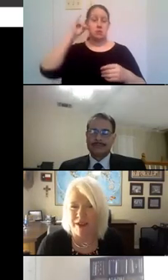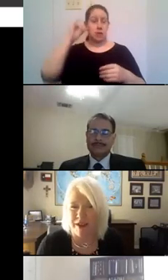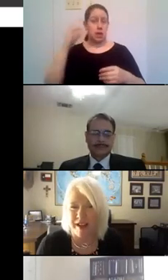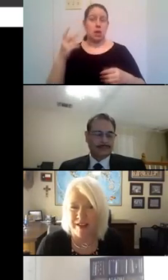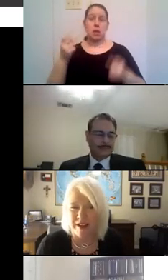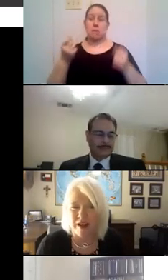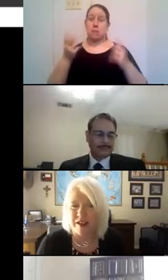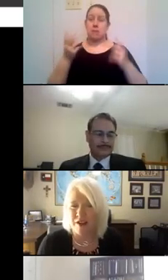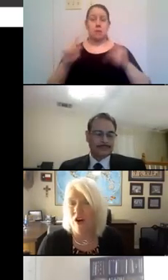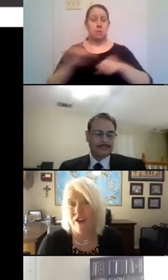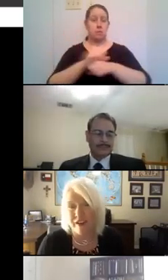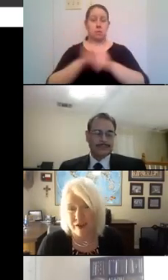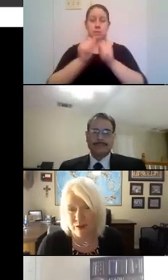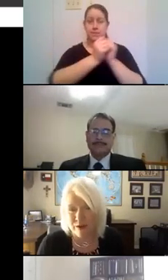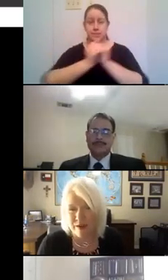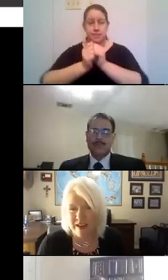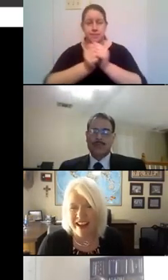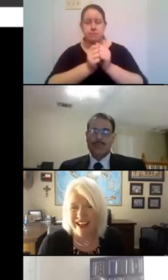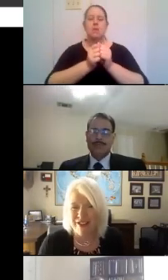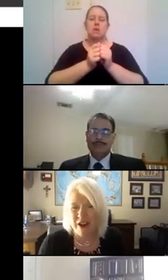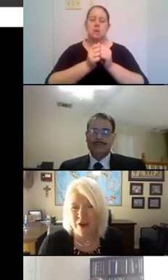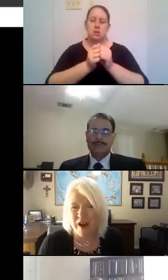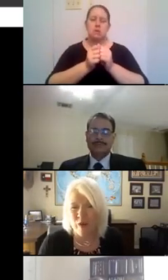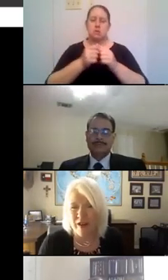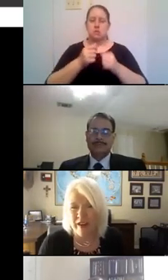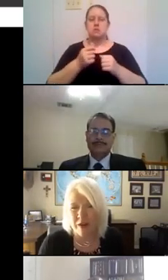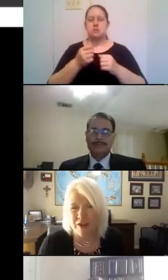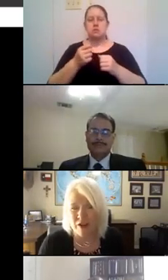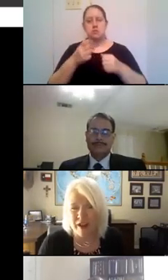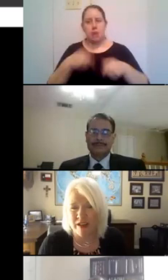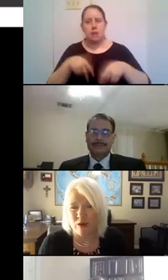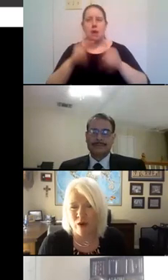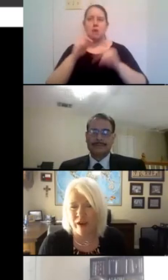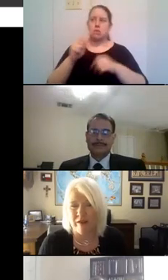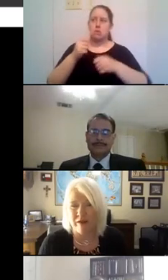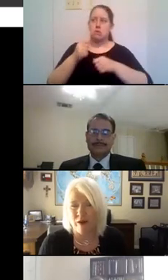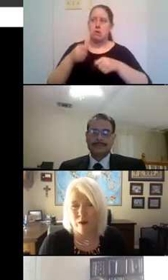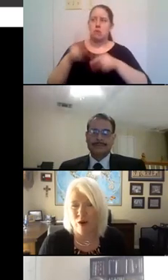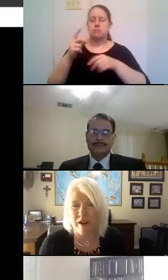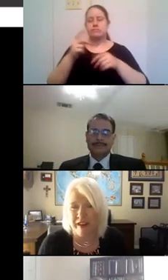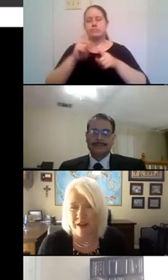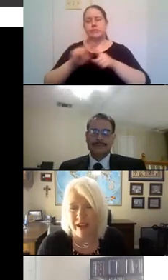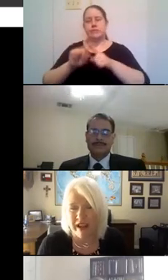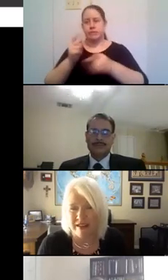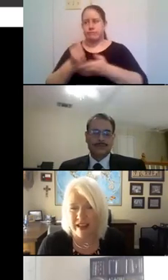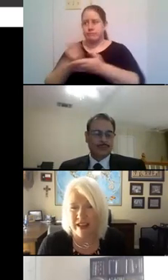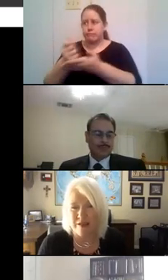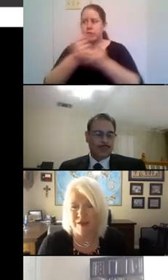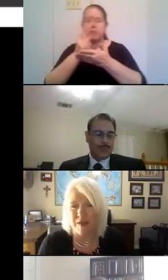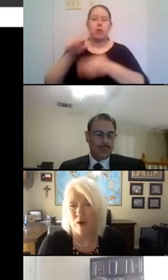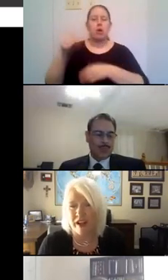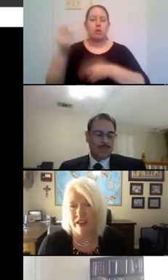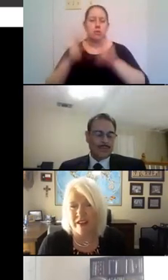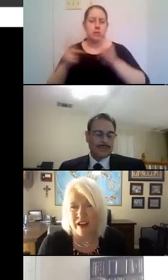great opportunities to all individuals. And so we thank Richard and his role, and for the role that VIA plays